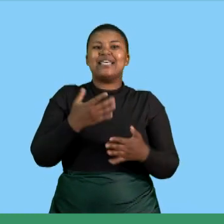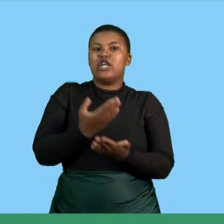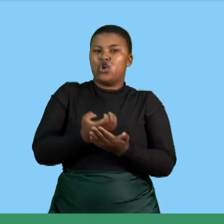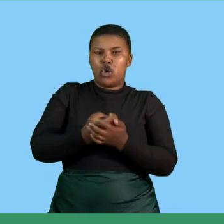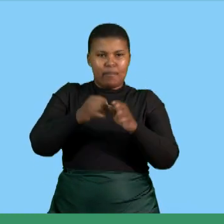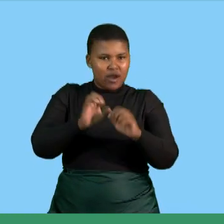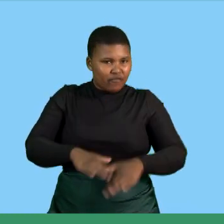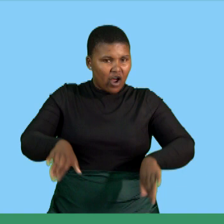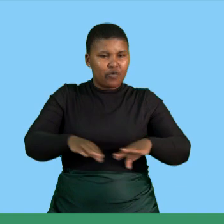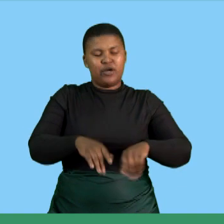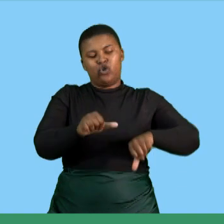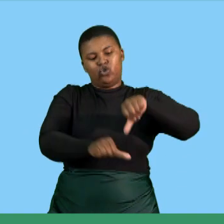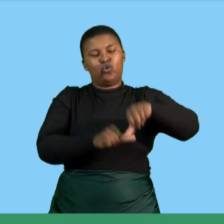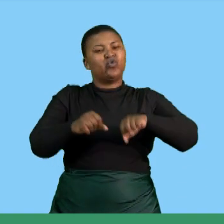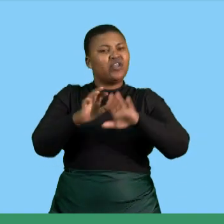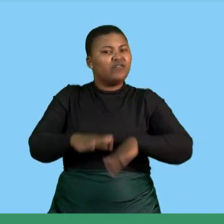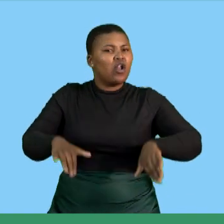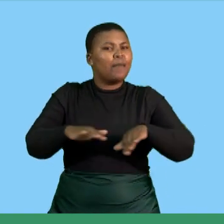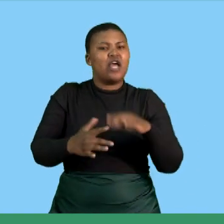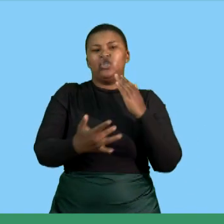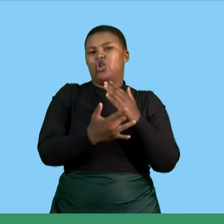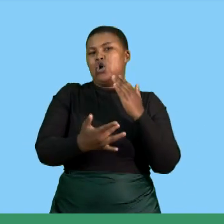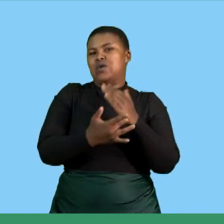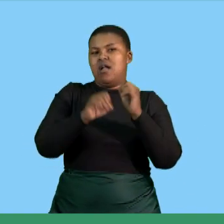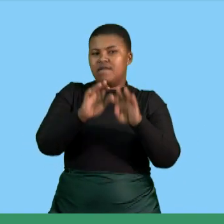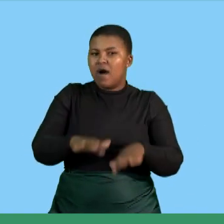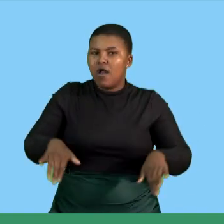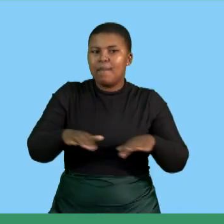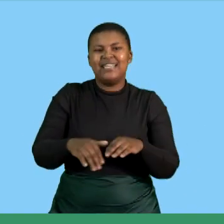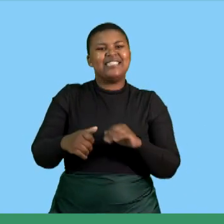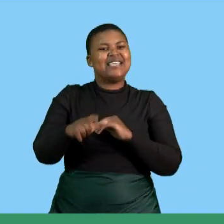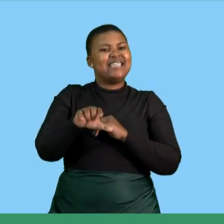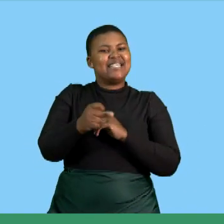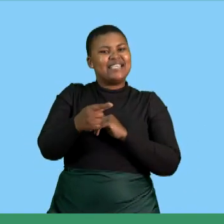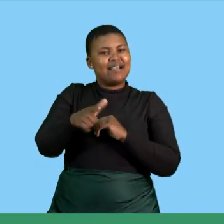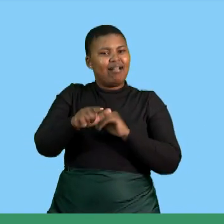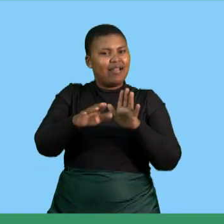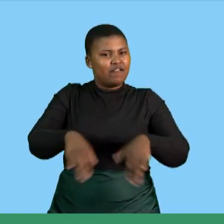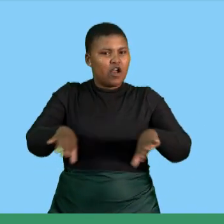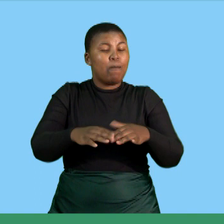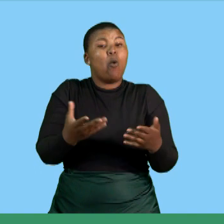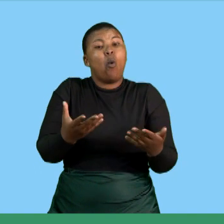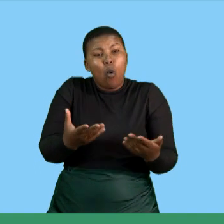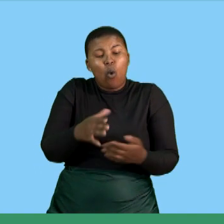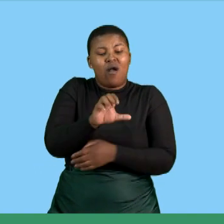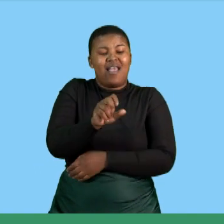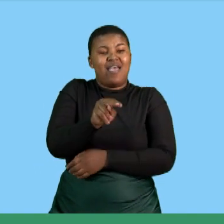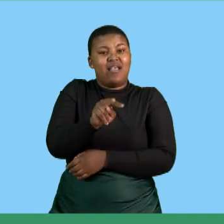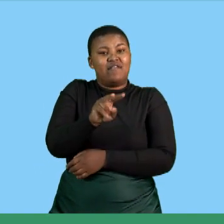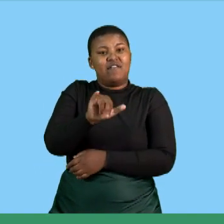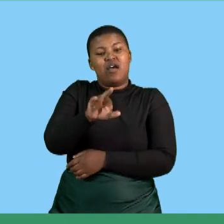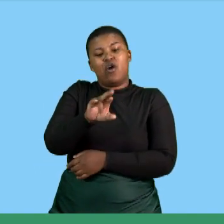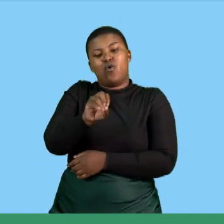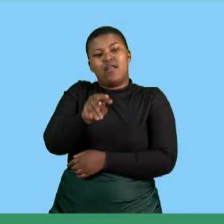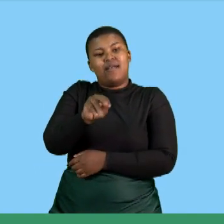environment, social, technological, legal, or environmental environment. But if you look at the